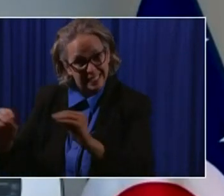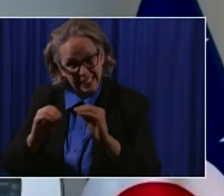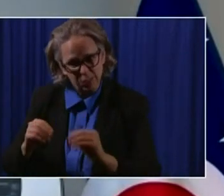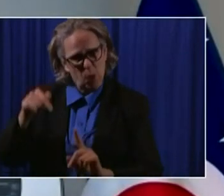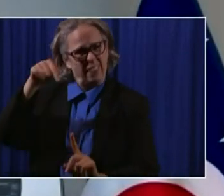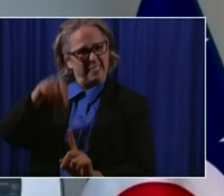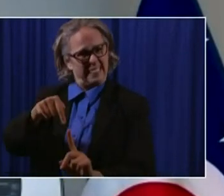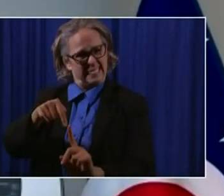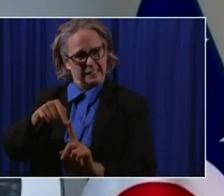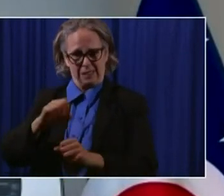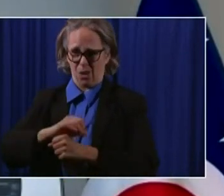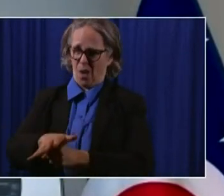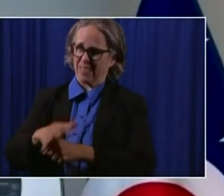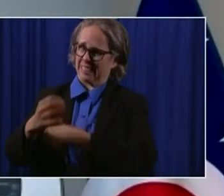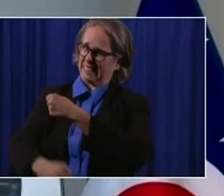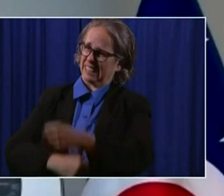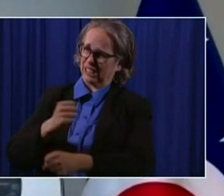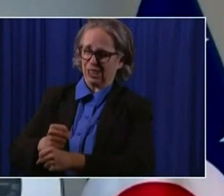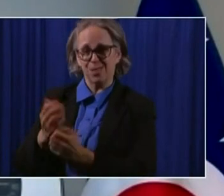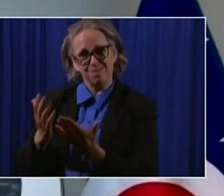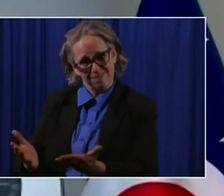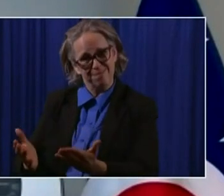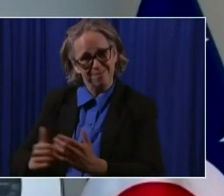I also want to mention that